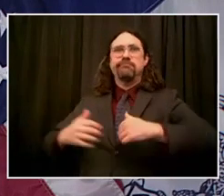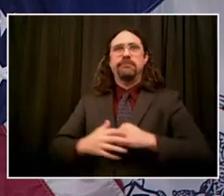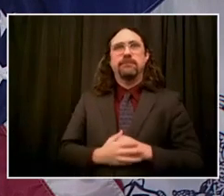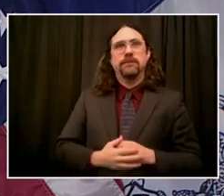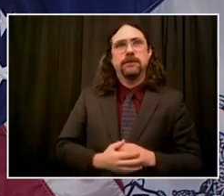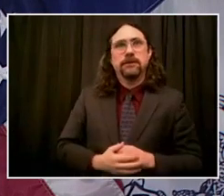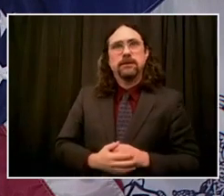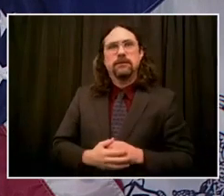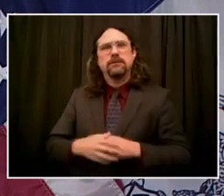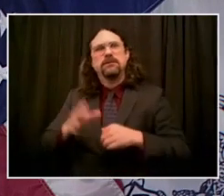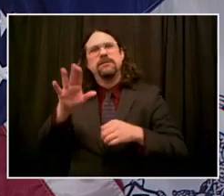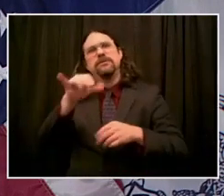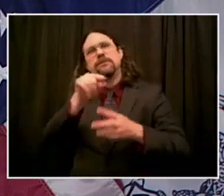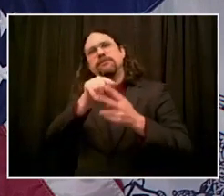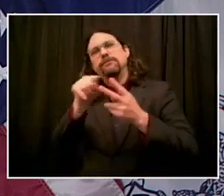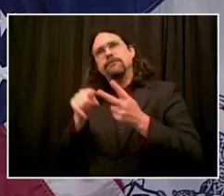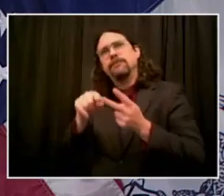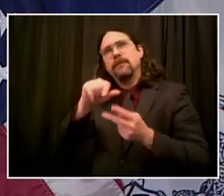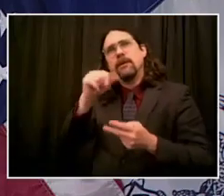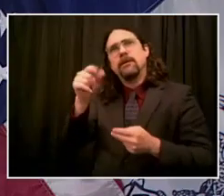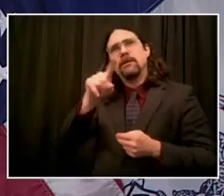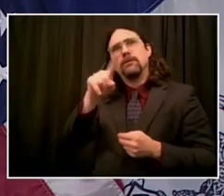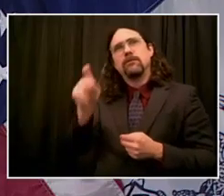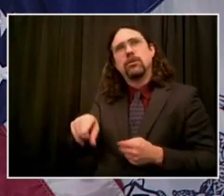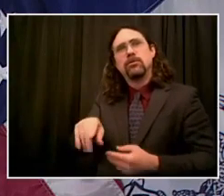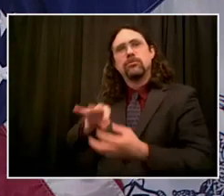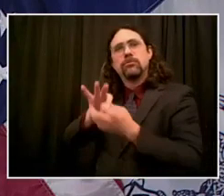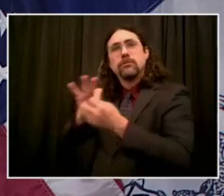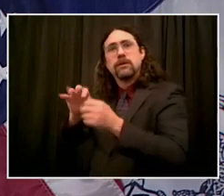be not too long from now at 50,000 tests a day. We're at